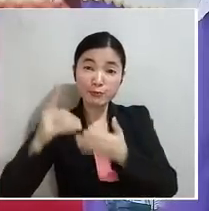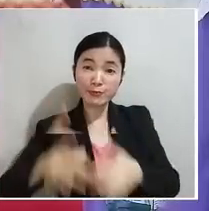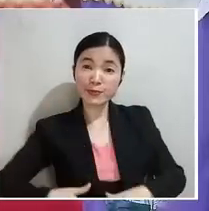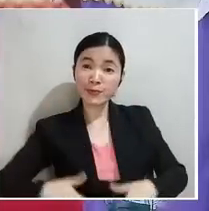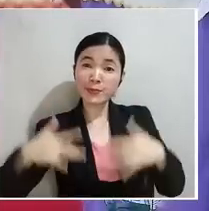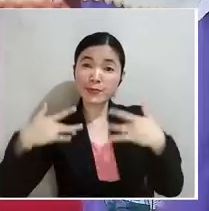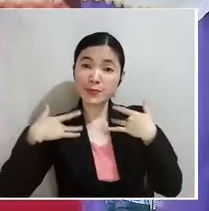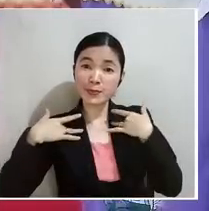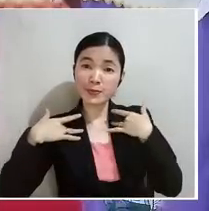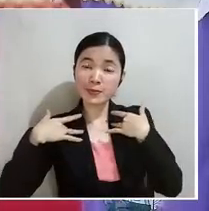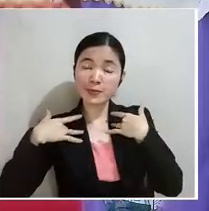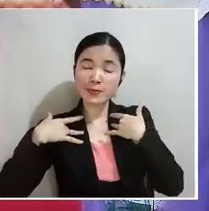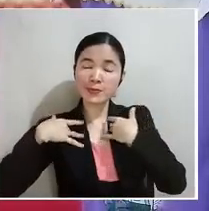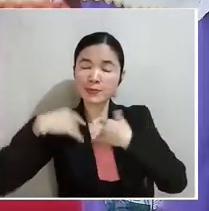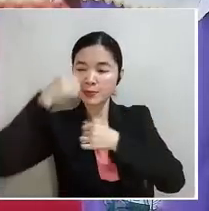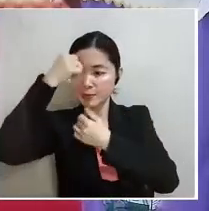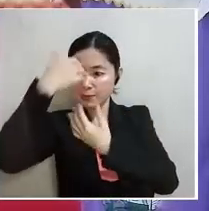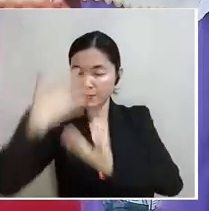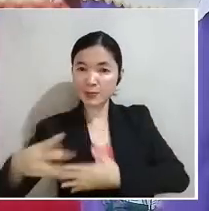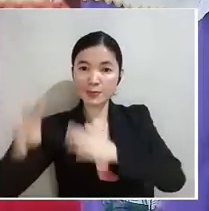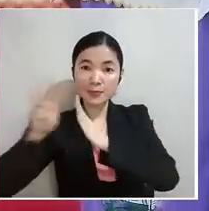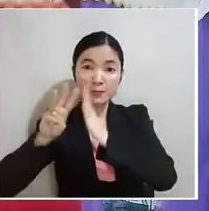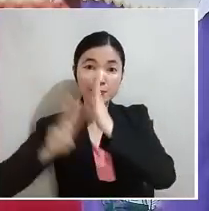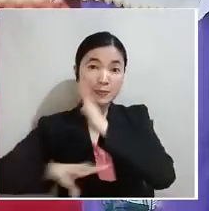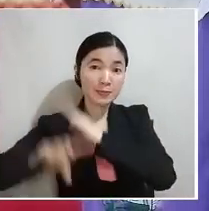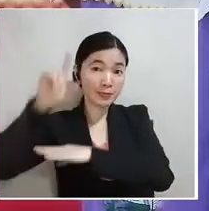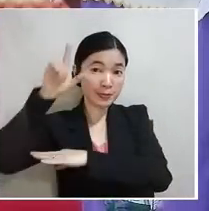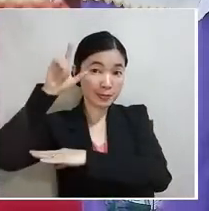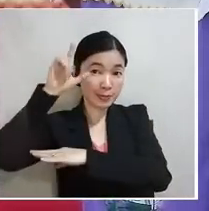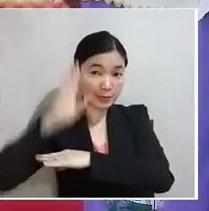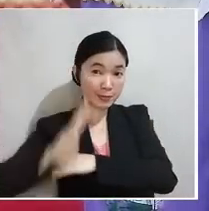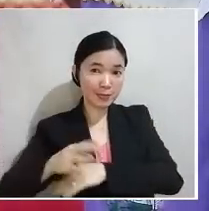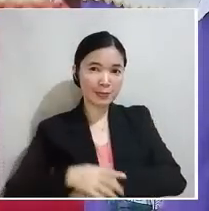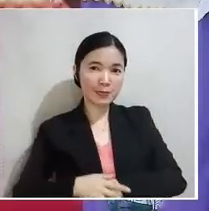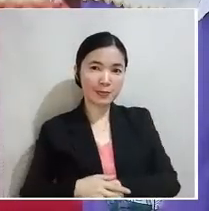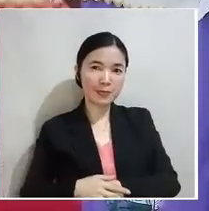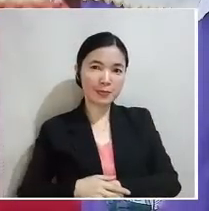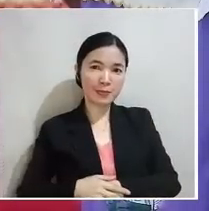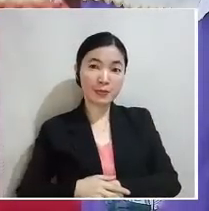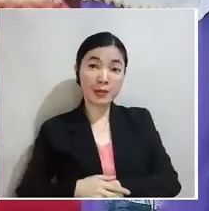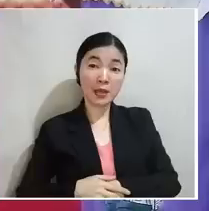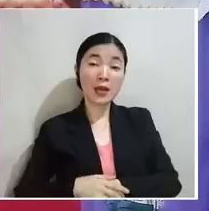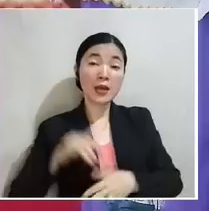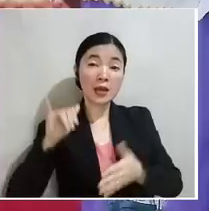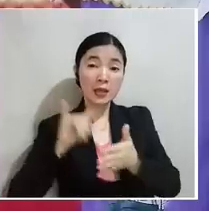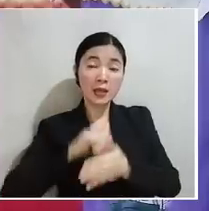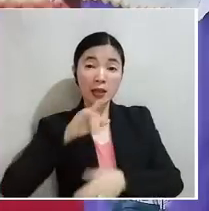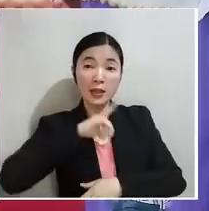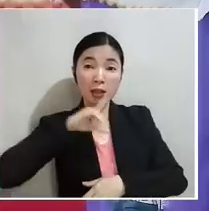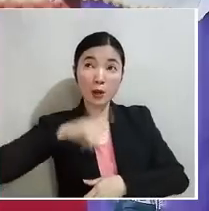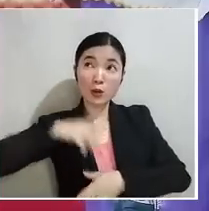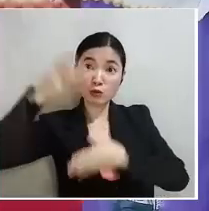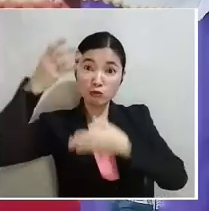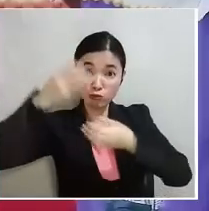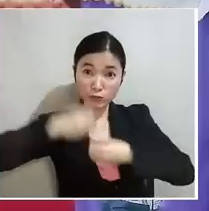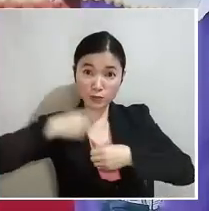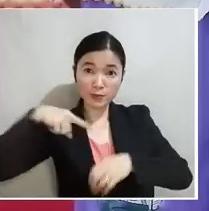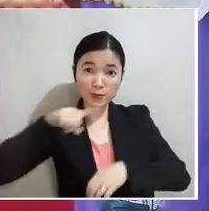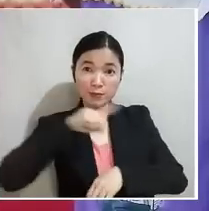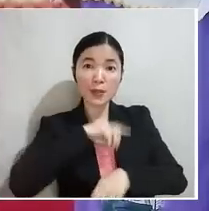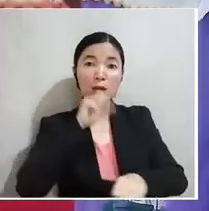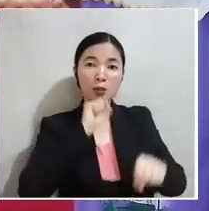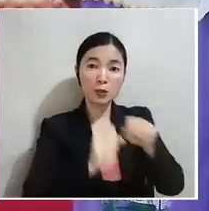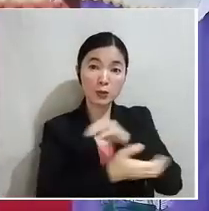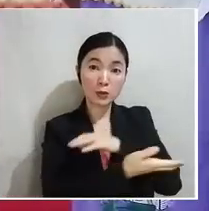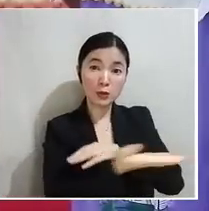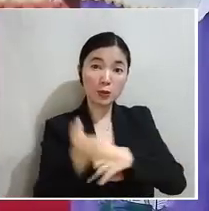that our Lord is offering us. Therefore, my dear friends, let us ask God to help